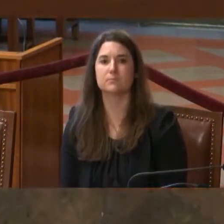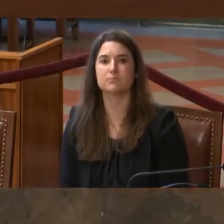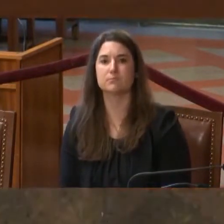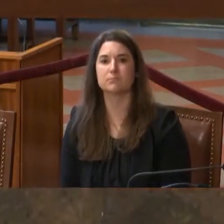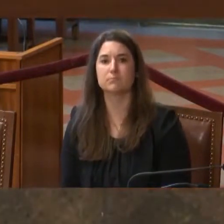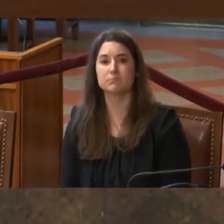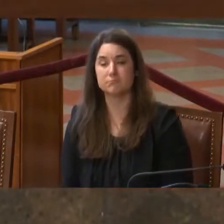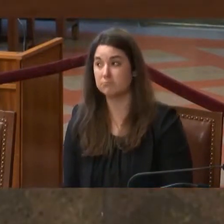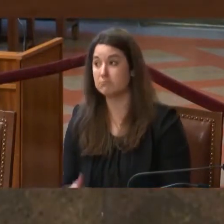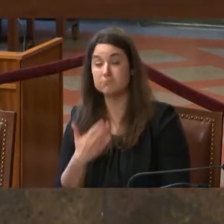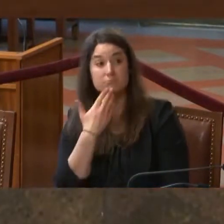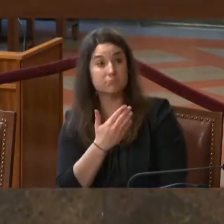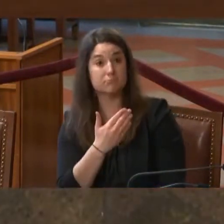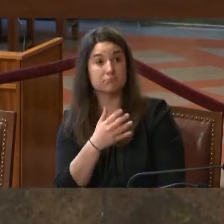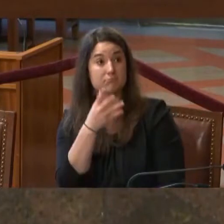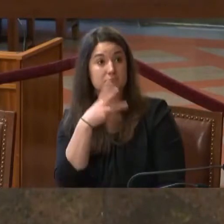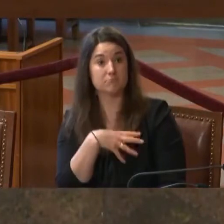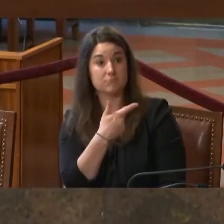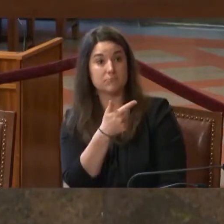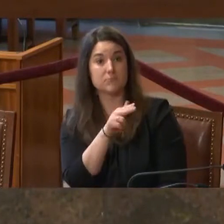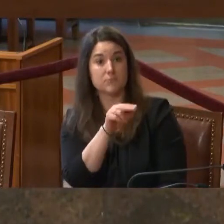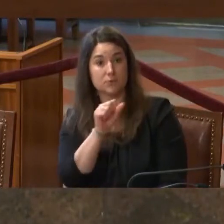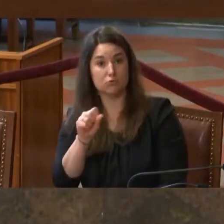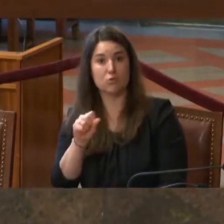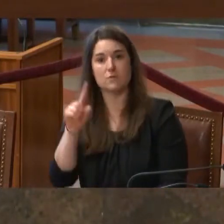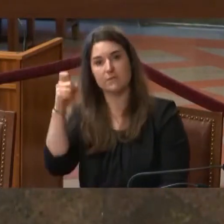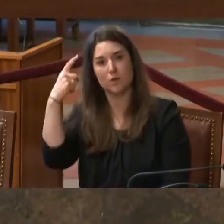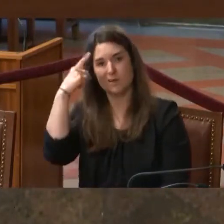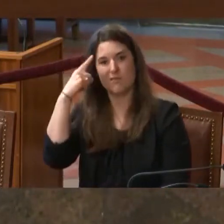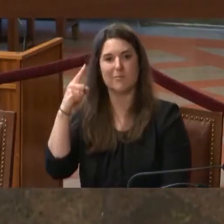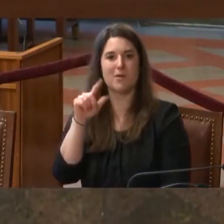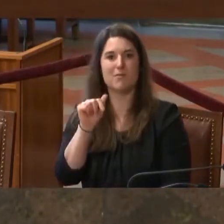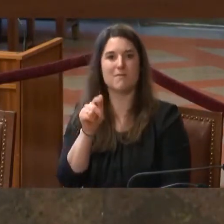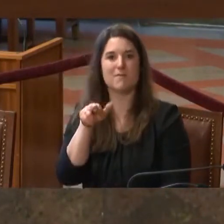Thank you. Councilwoman Gross, Chair of Intergovernmental Affairs.